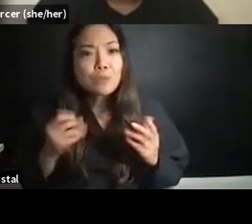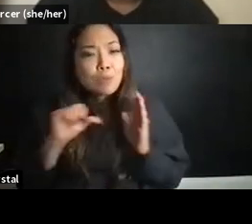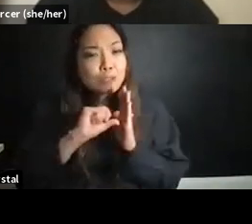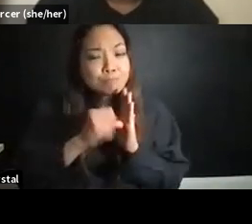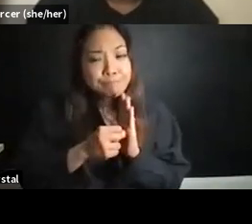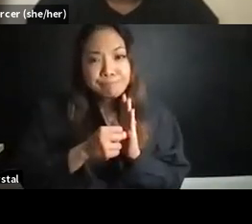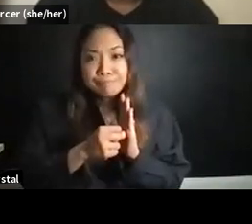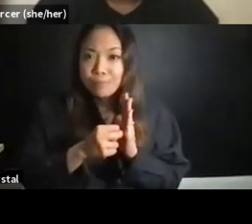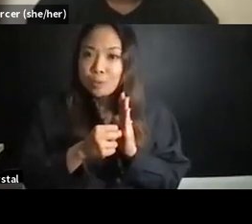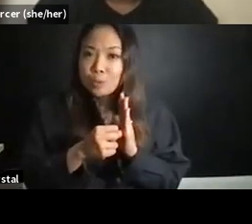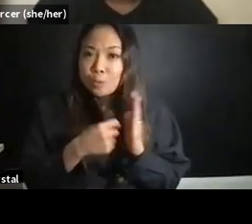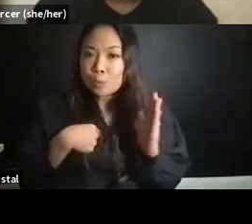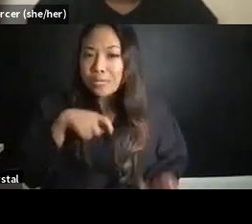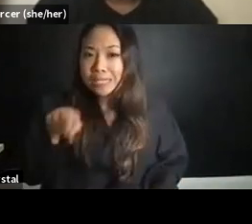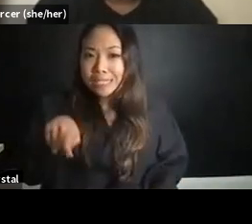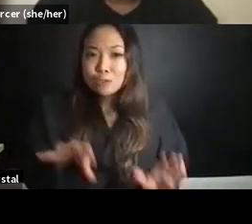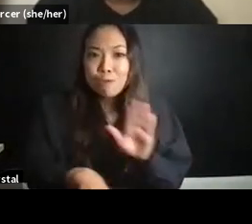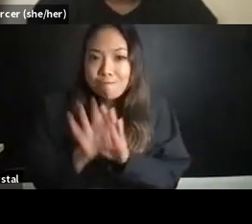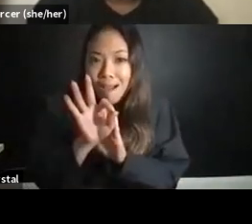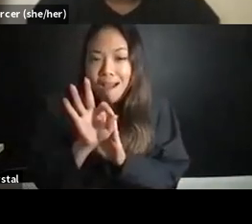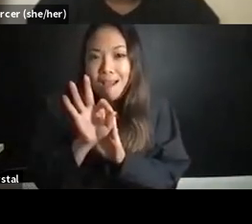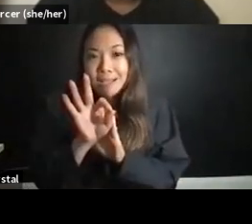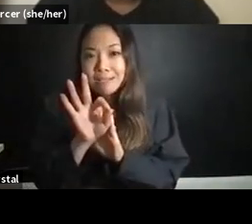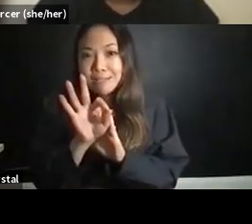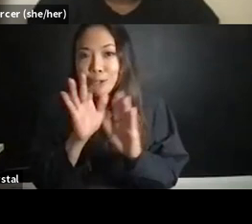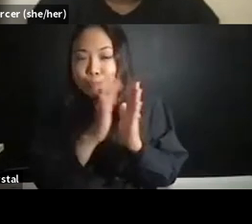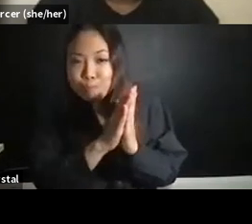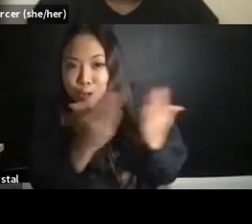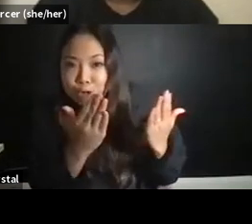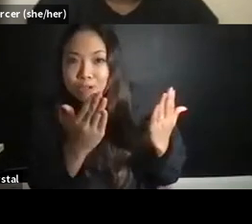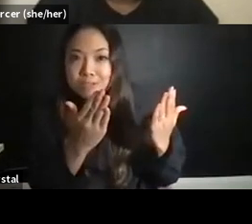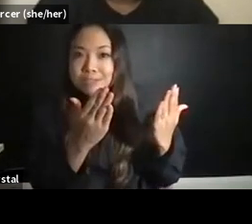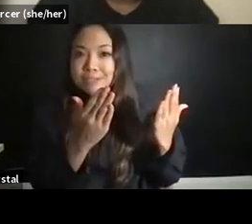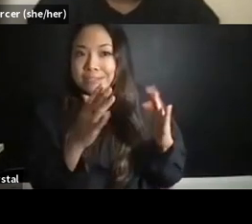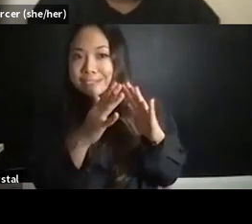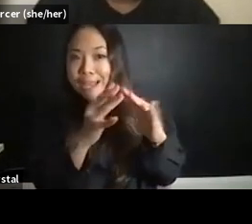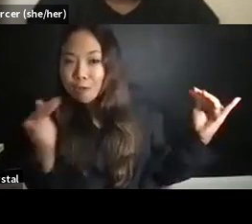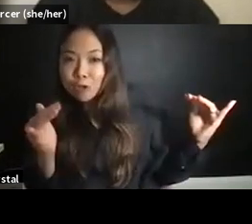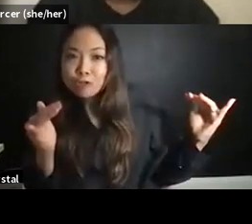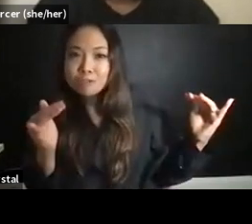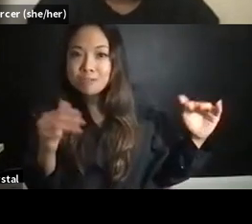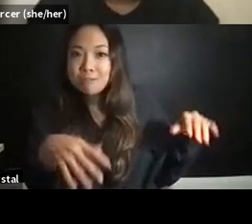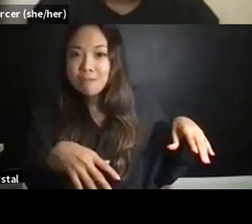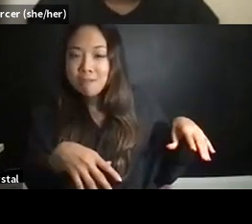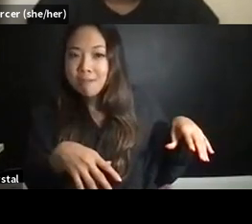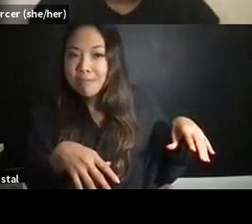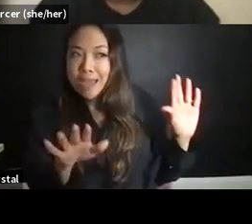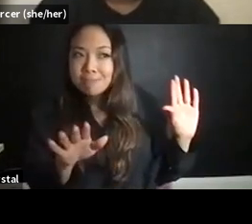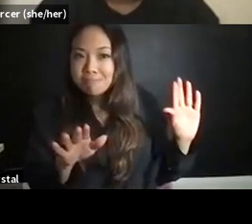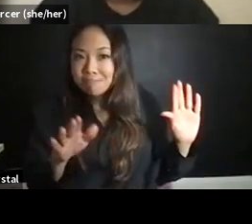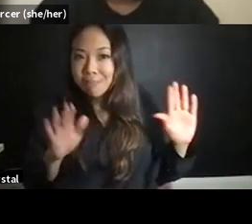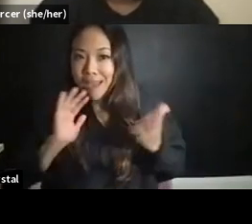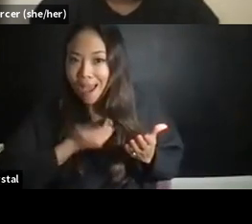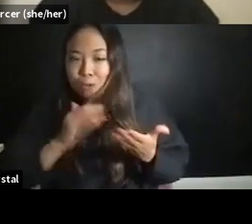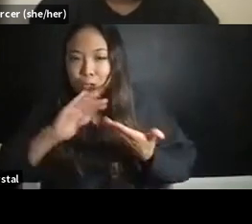the need for continuing to find diverse books that are available that are reflective of our community